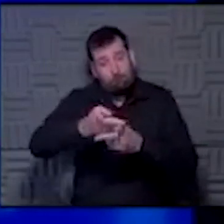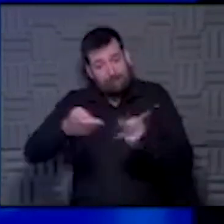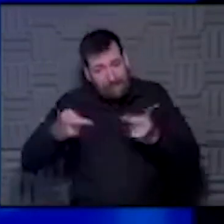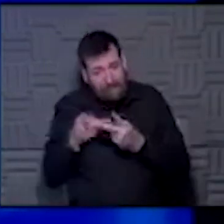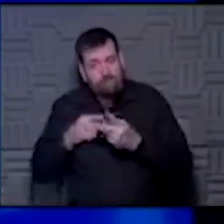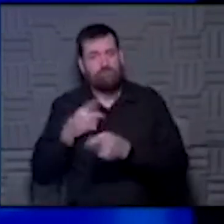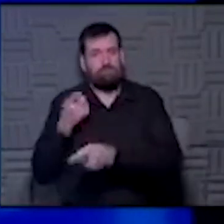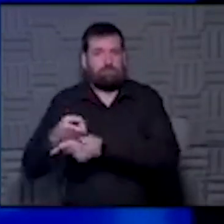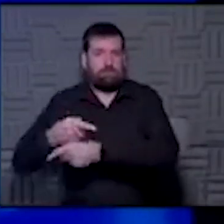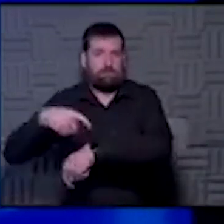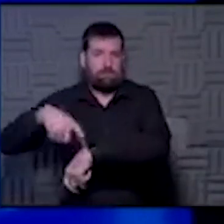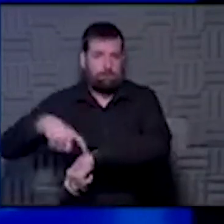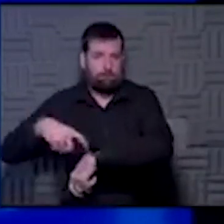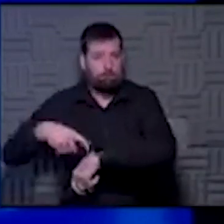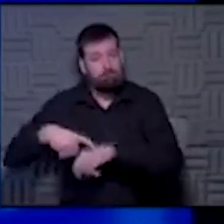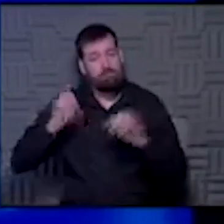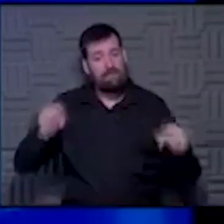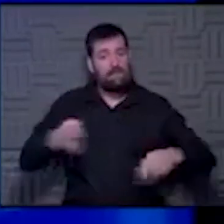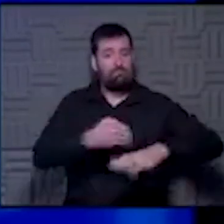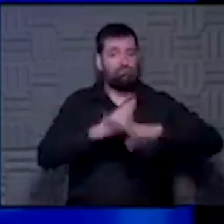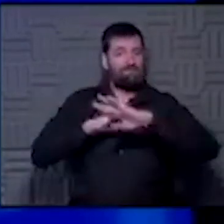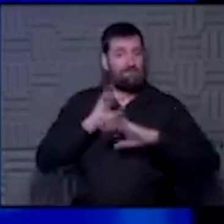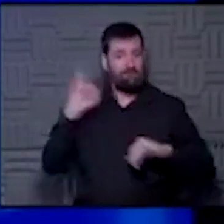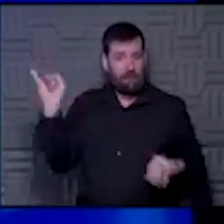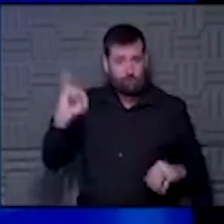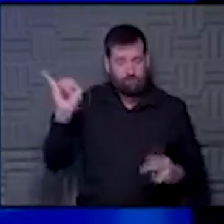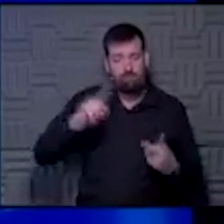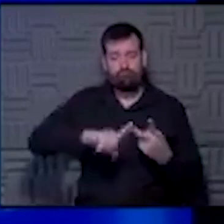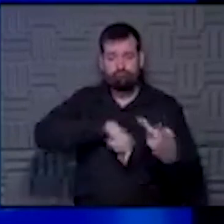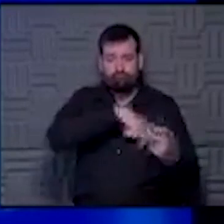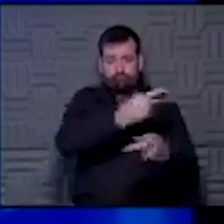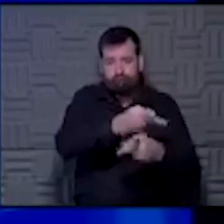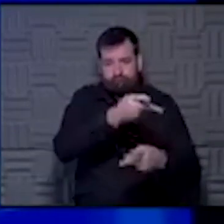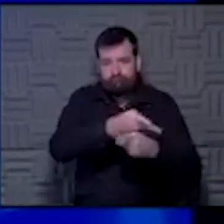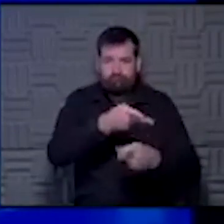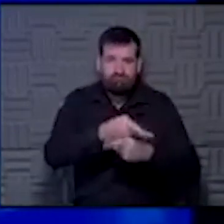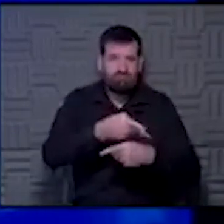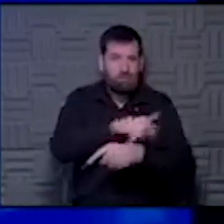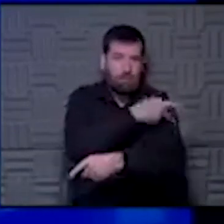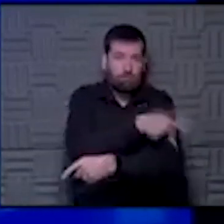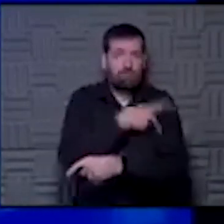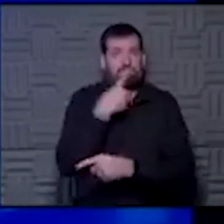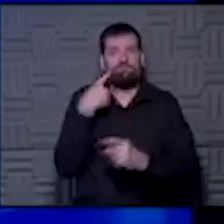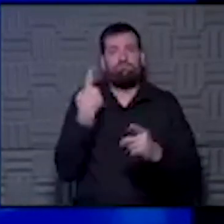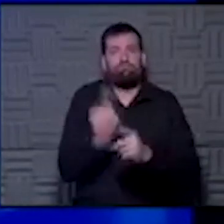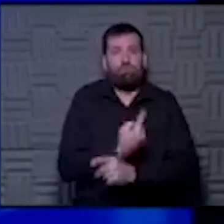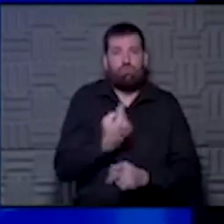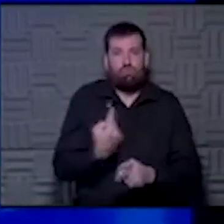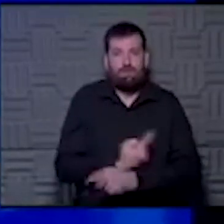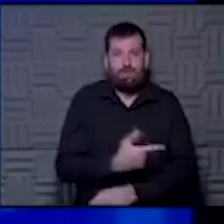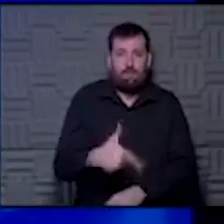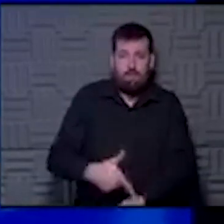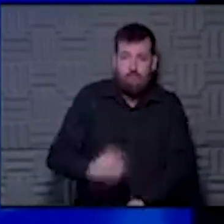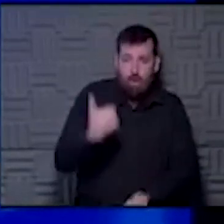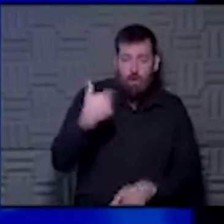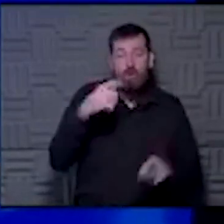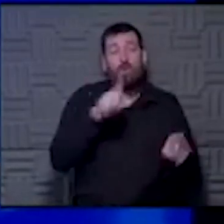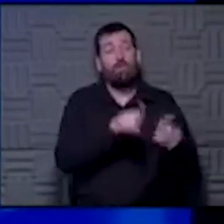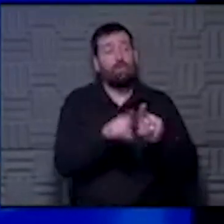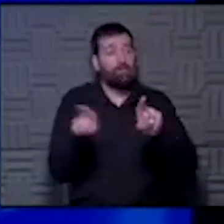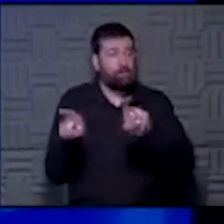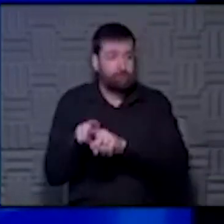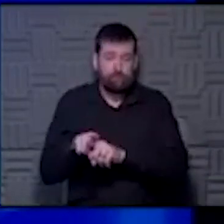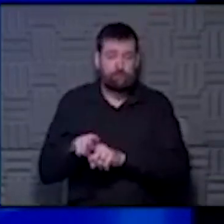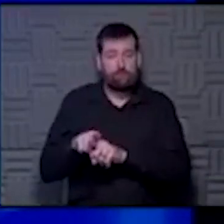these infections and also manage patients to be in the hospital for an appropriate period of time, but also be able to